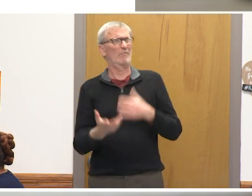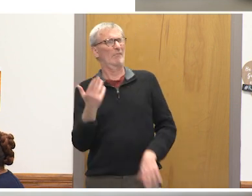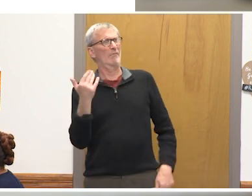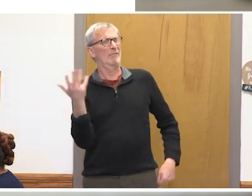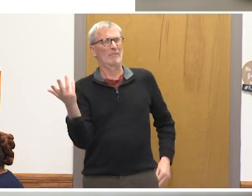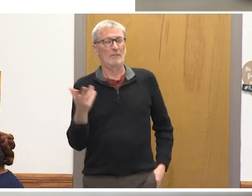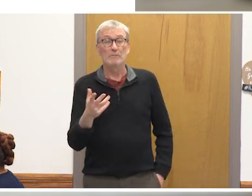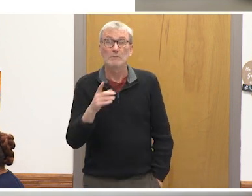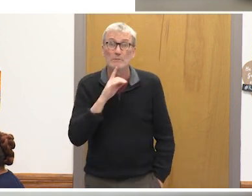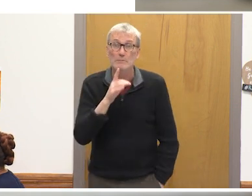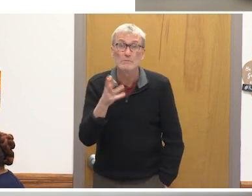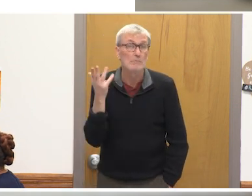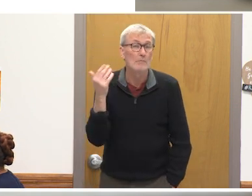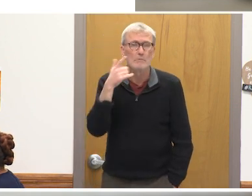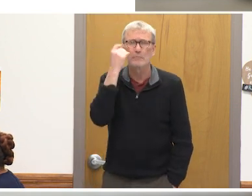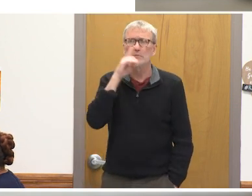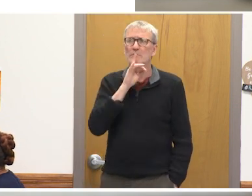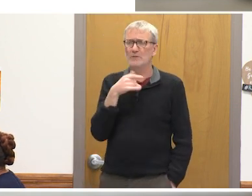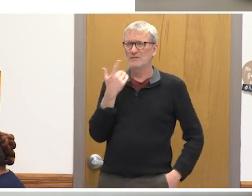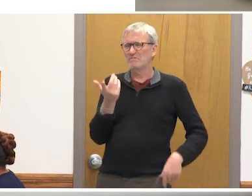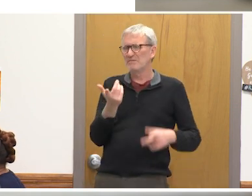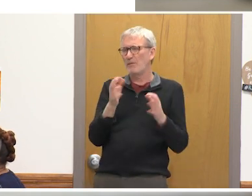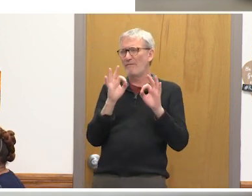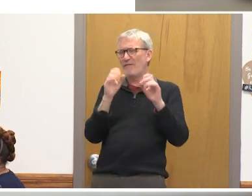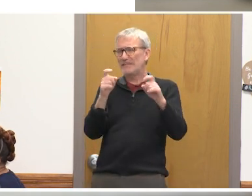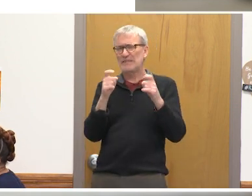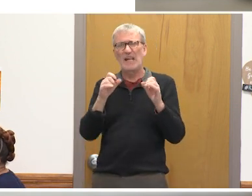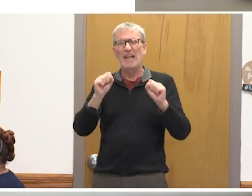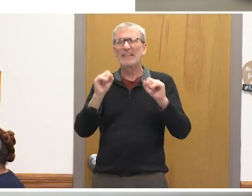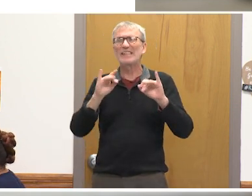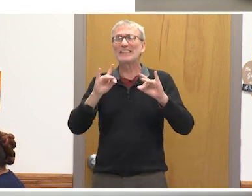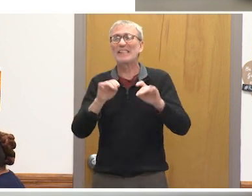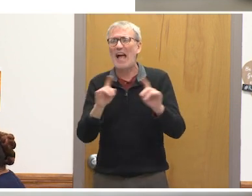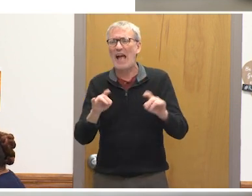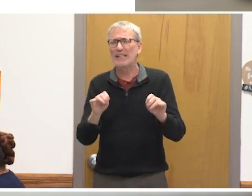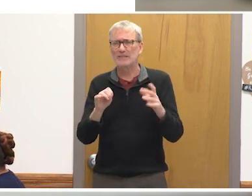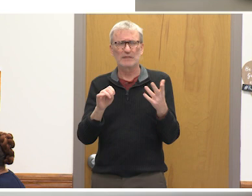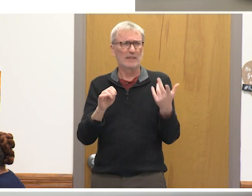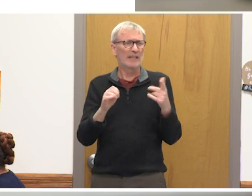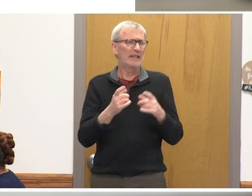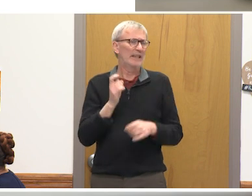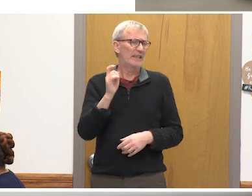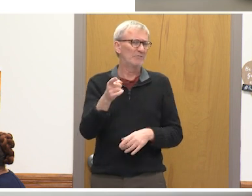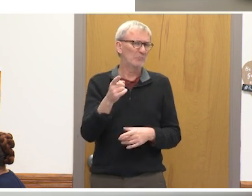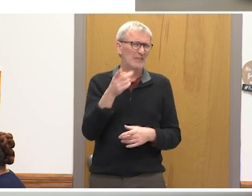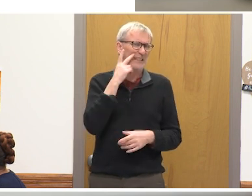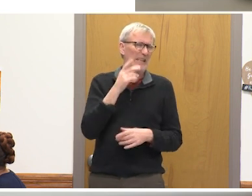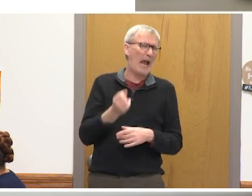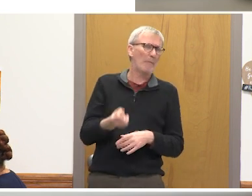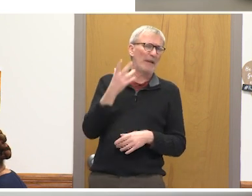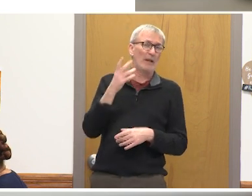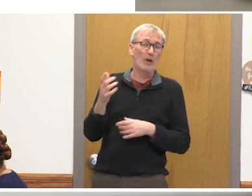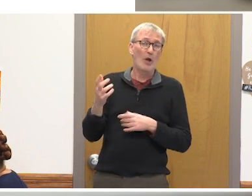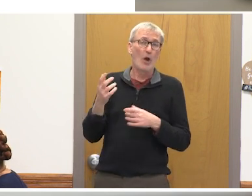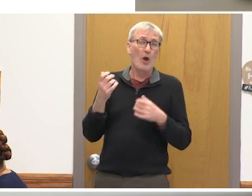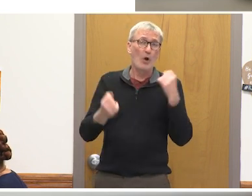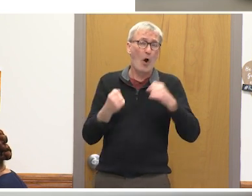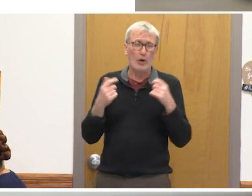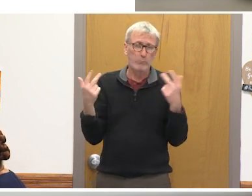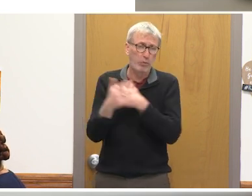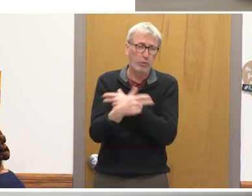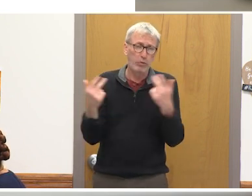that? And really, it is to sort of right-size the intersection control given the amount of volume that is entering it. We want to make